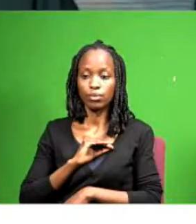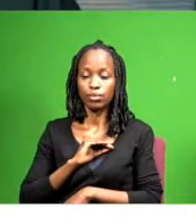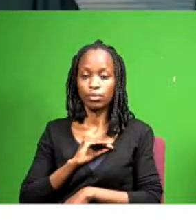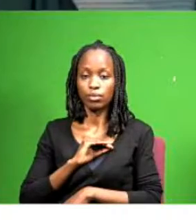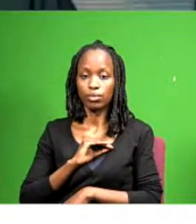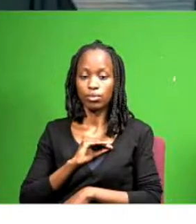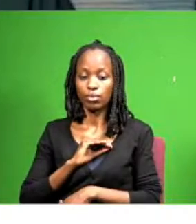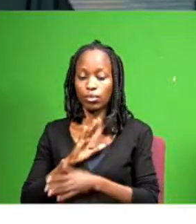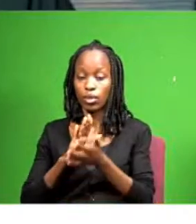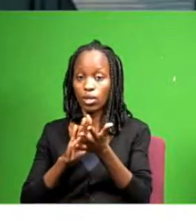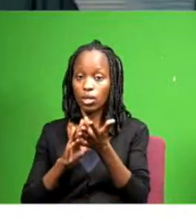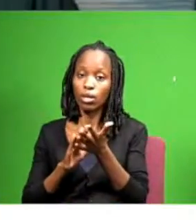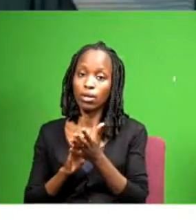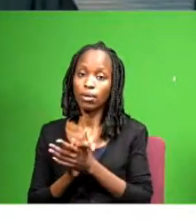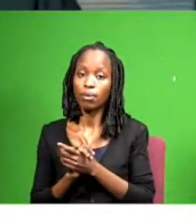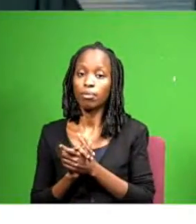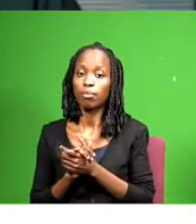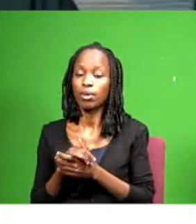comments on